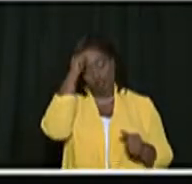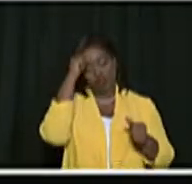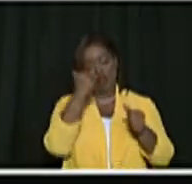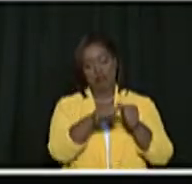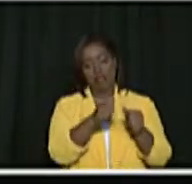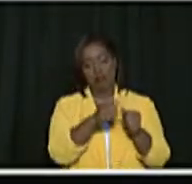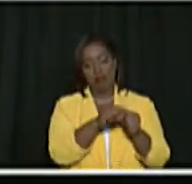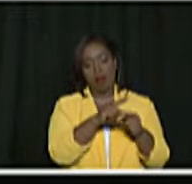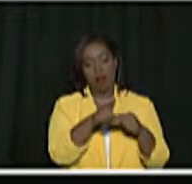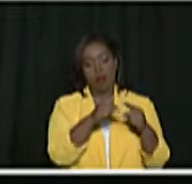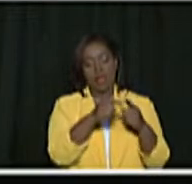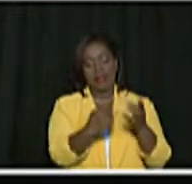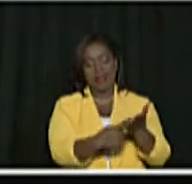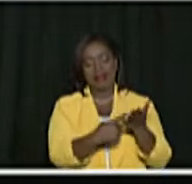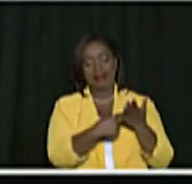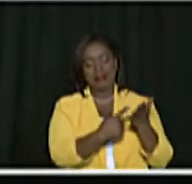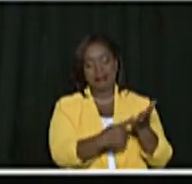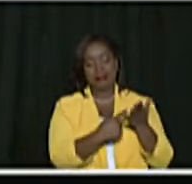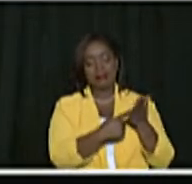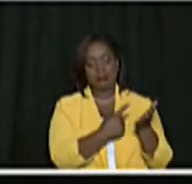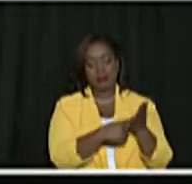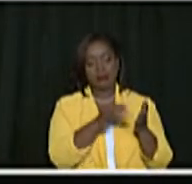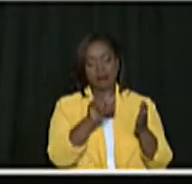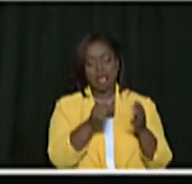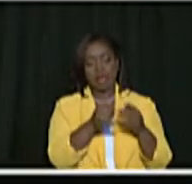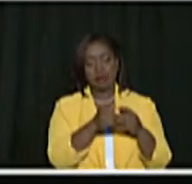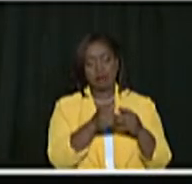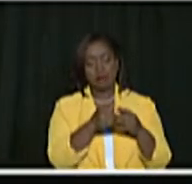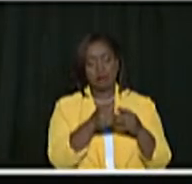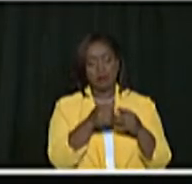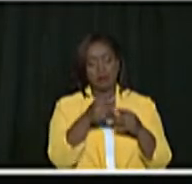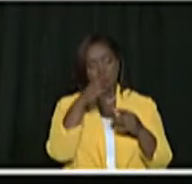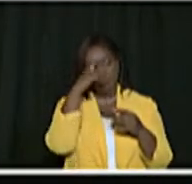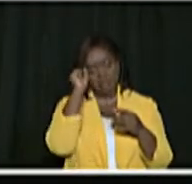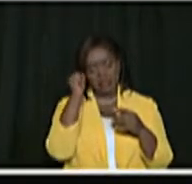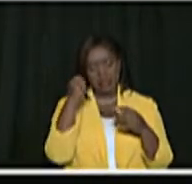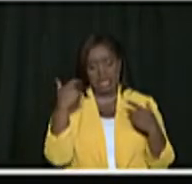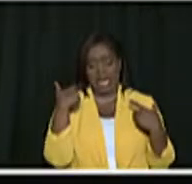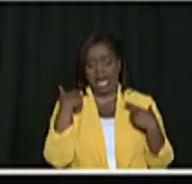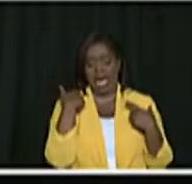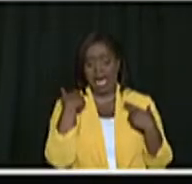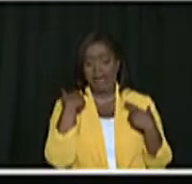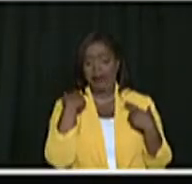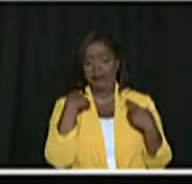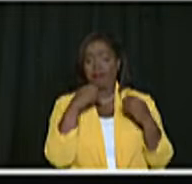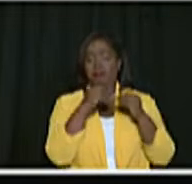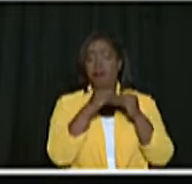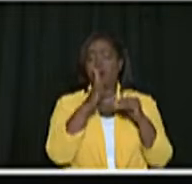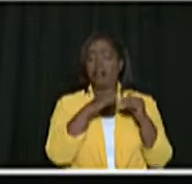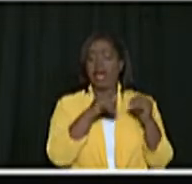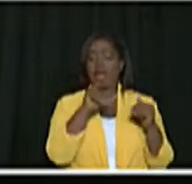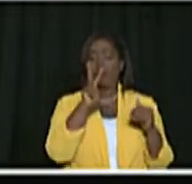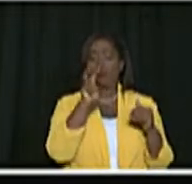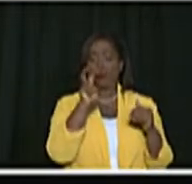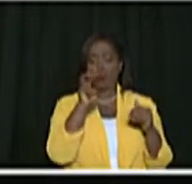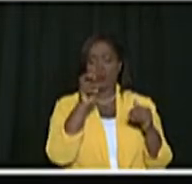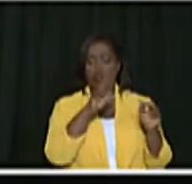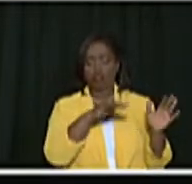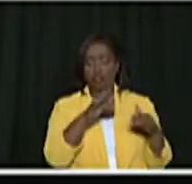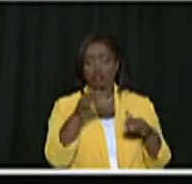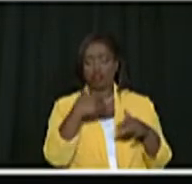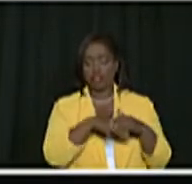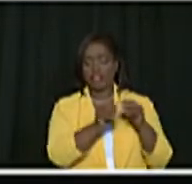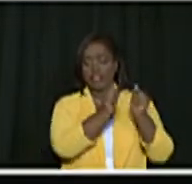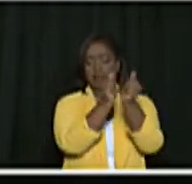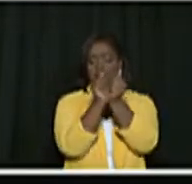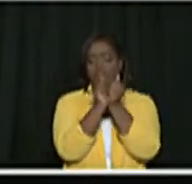we had some over 200 children between police lockups, between adult correctional facilities and in the regular